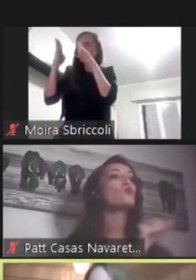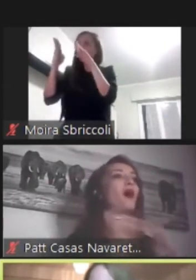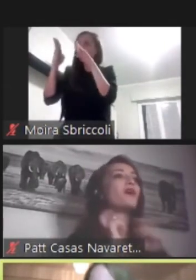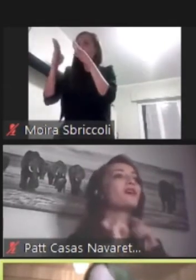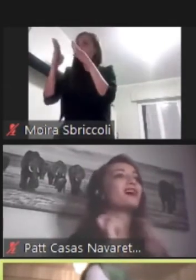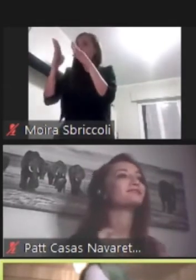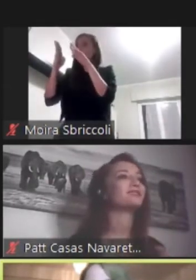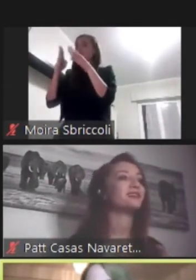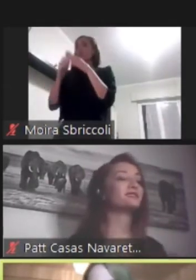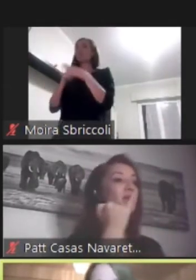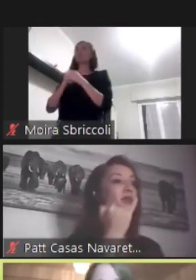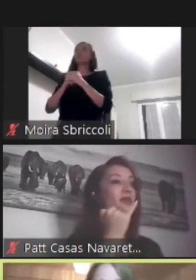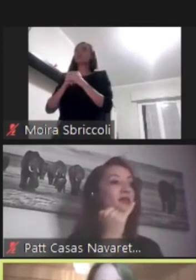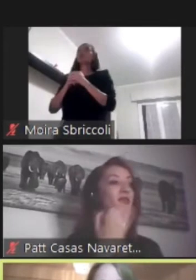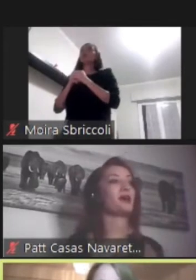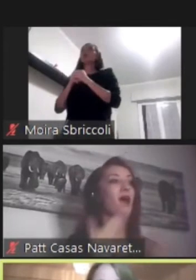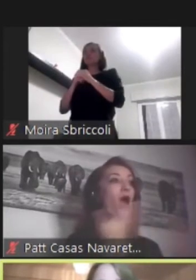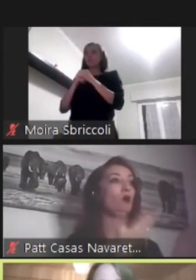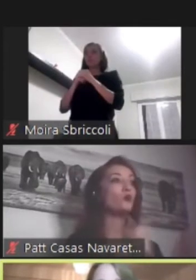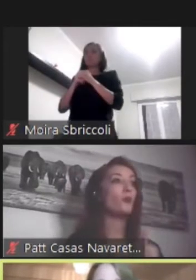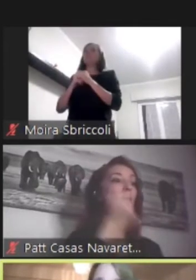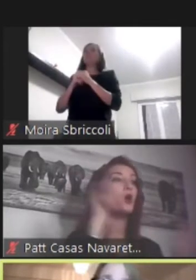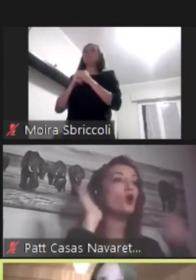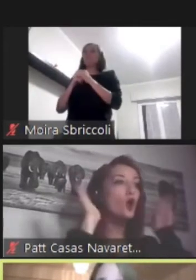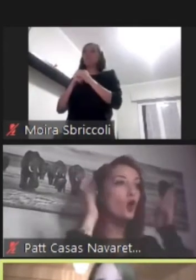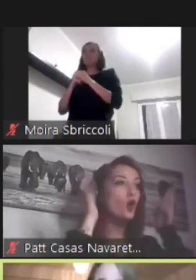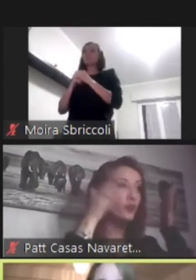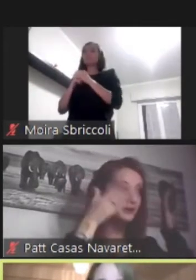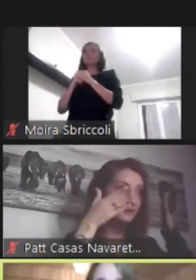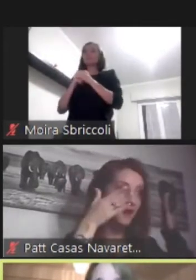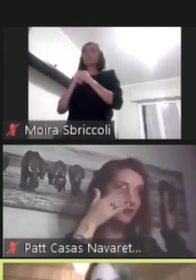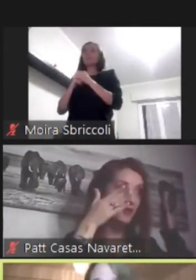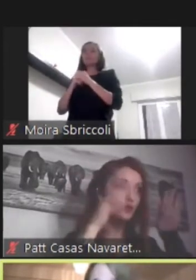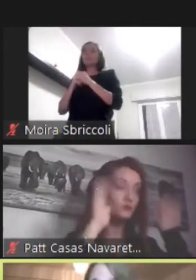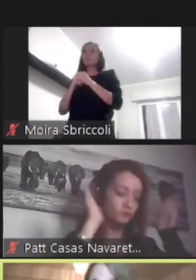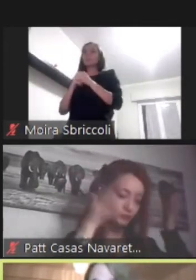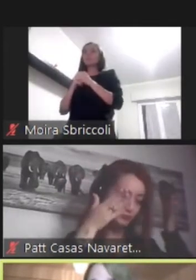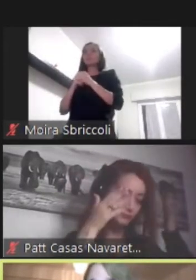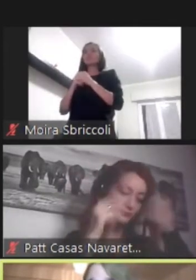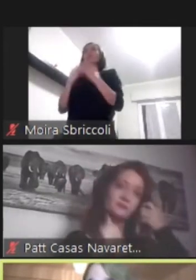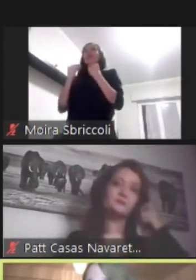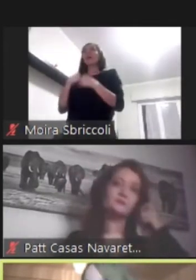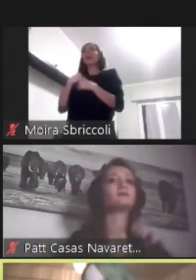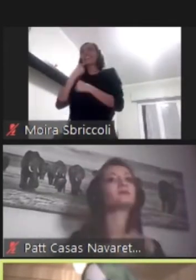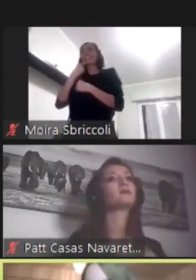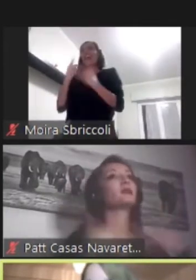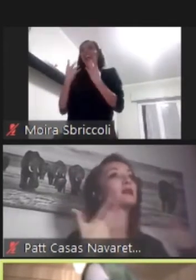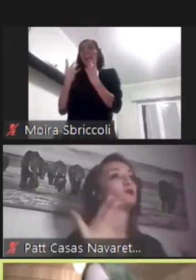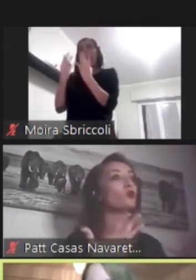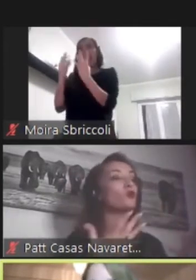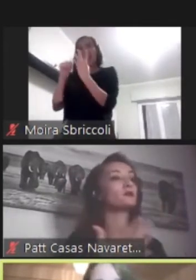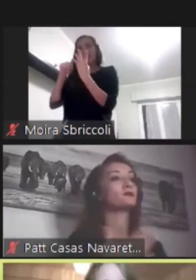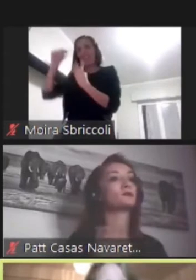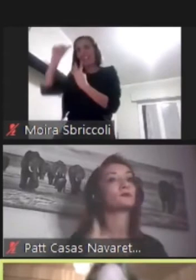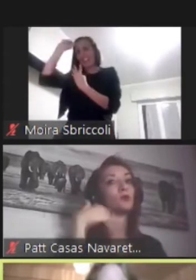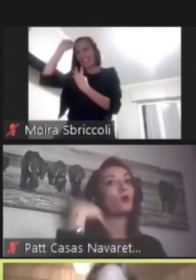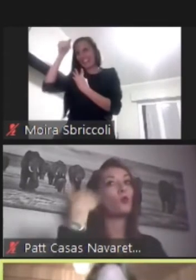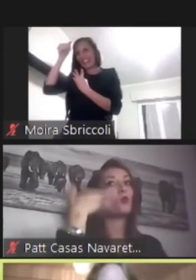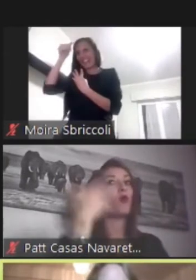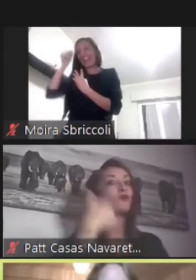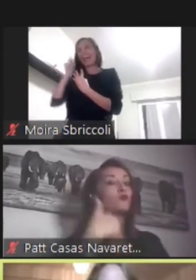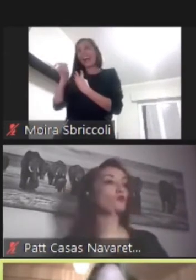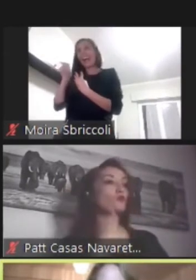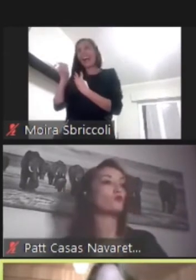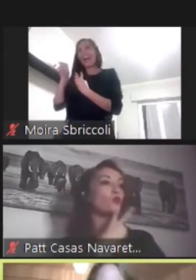So when I say that ashwagandha is a really great herb for good mood, your nervous system, and your